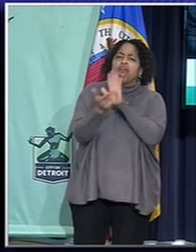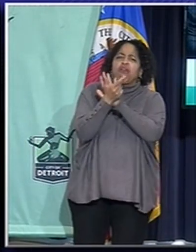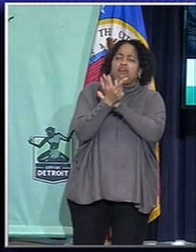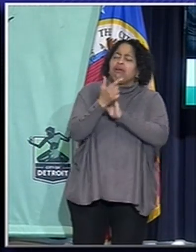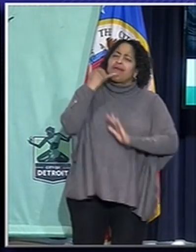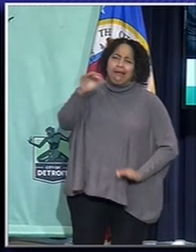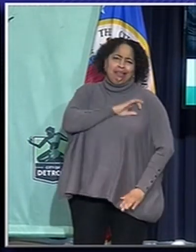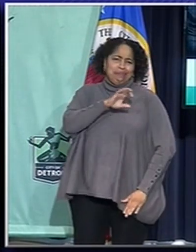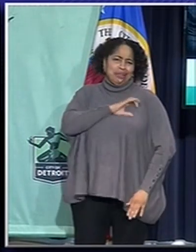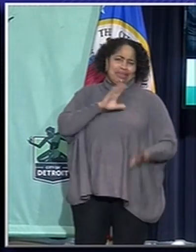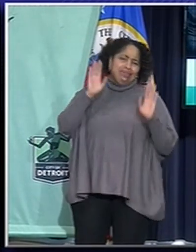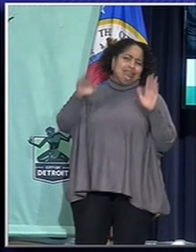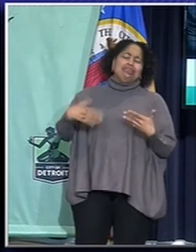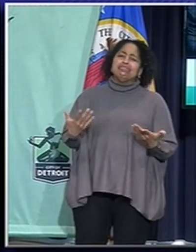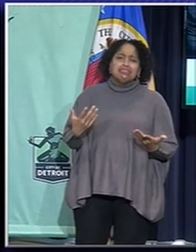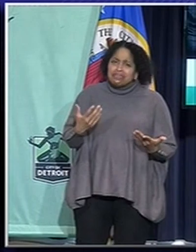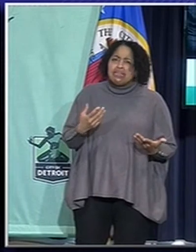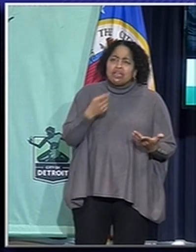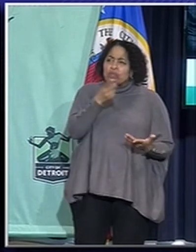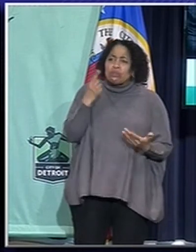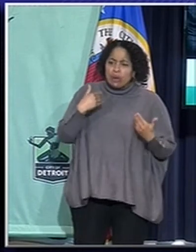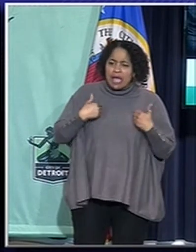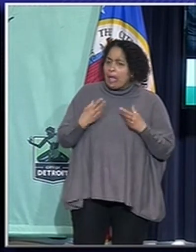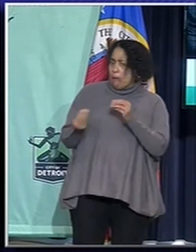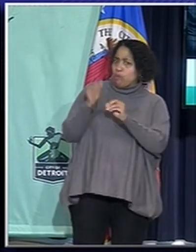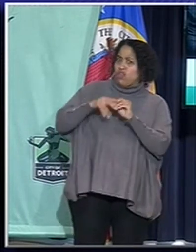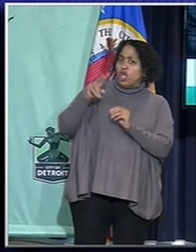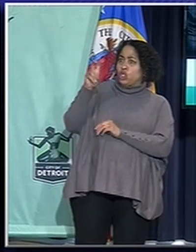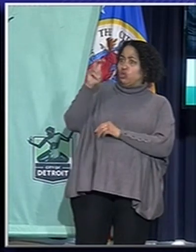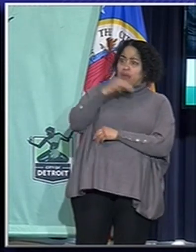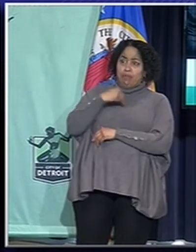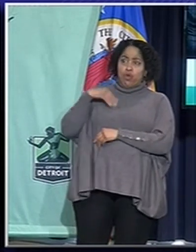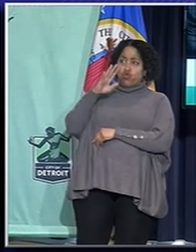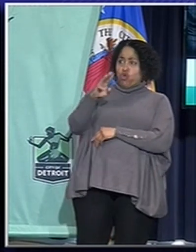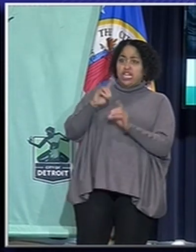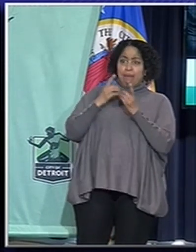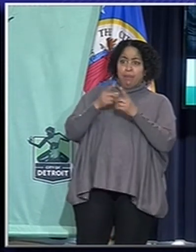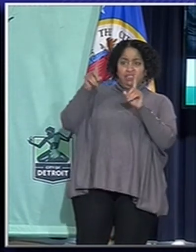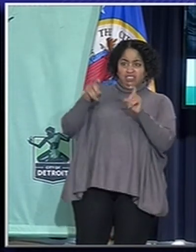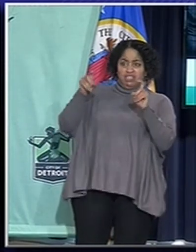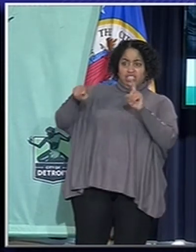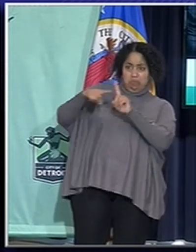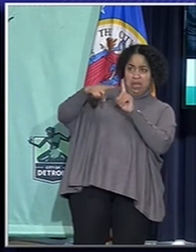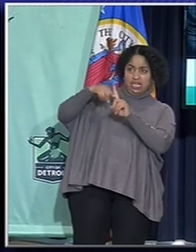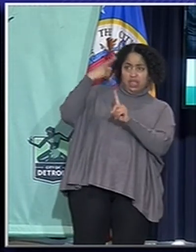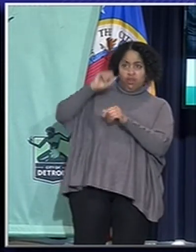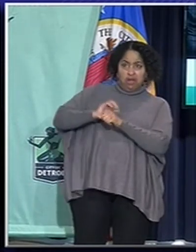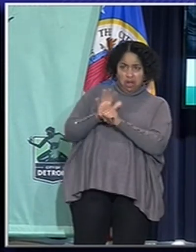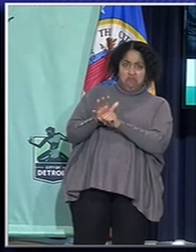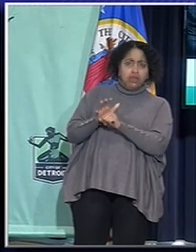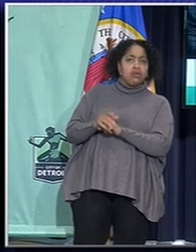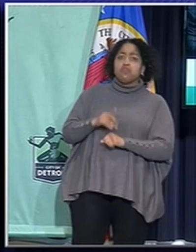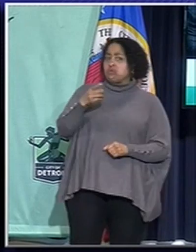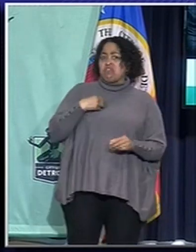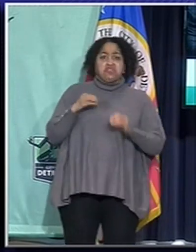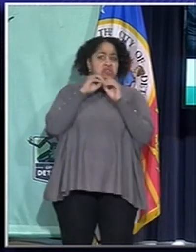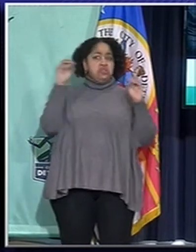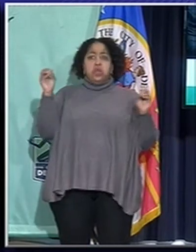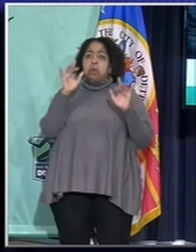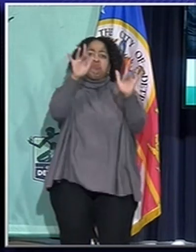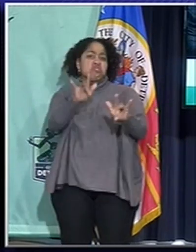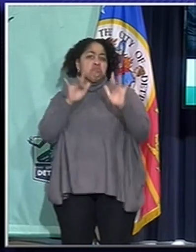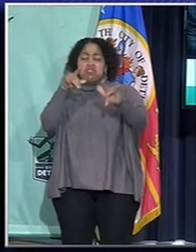department. Believe me, when you've had more than 200 members of your department test positive for COVID-19, you have no sympathy